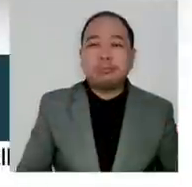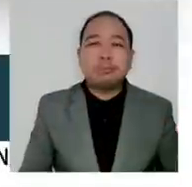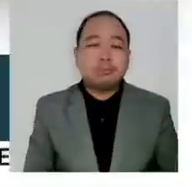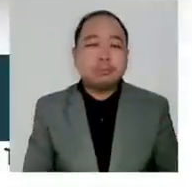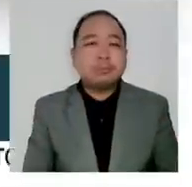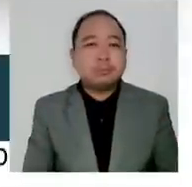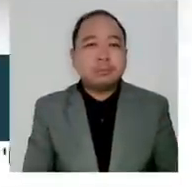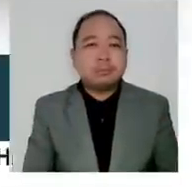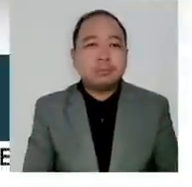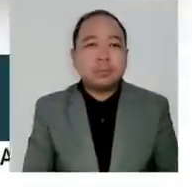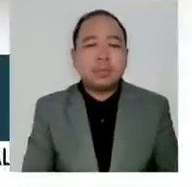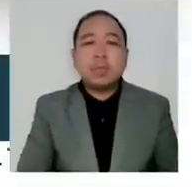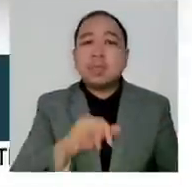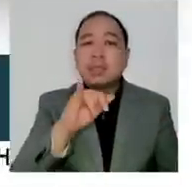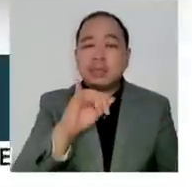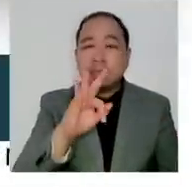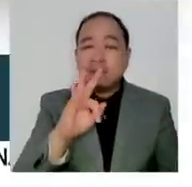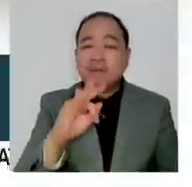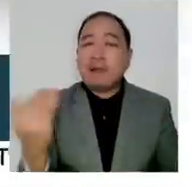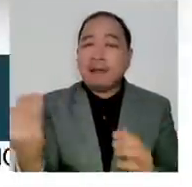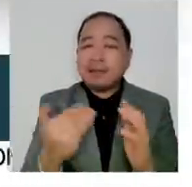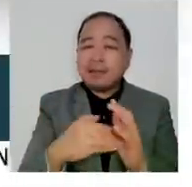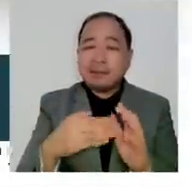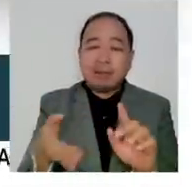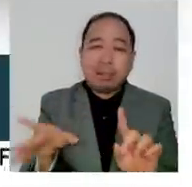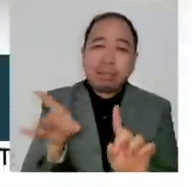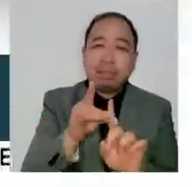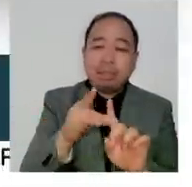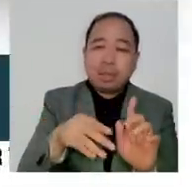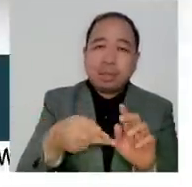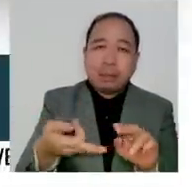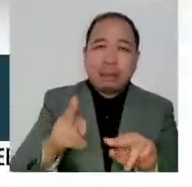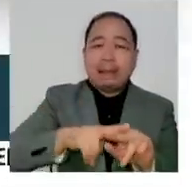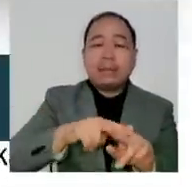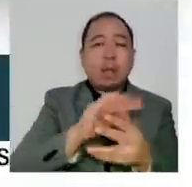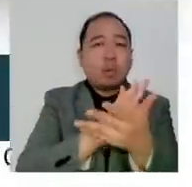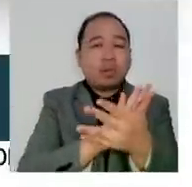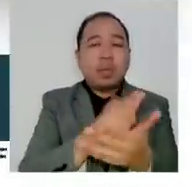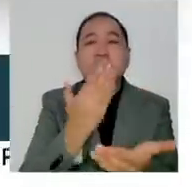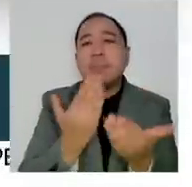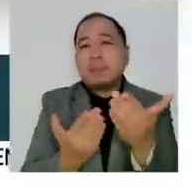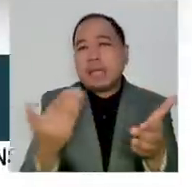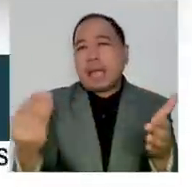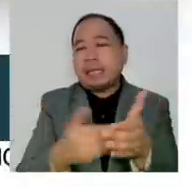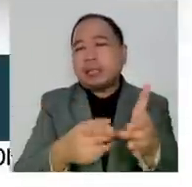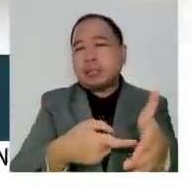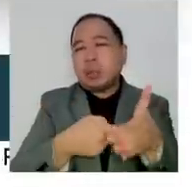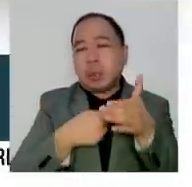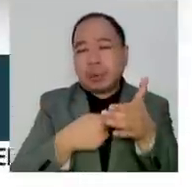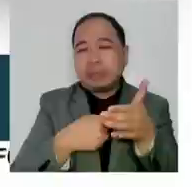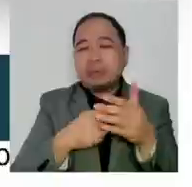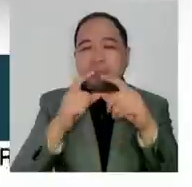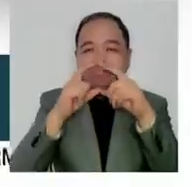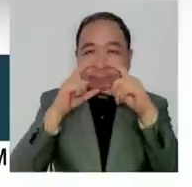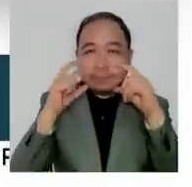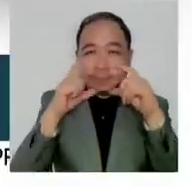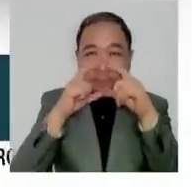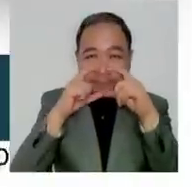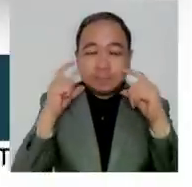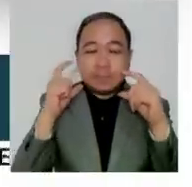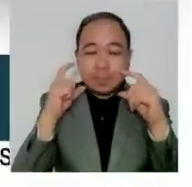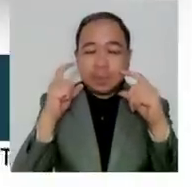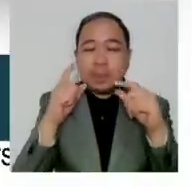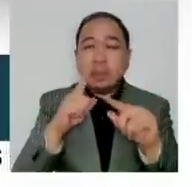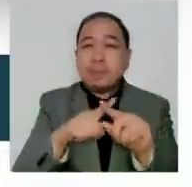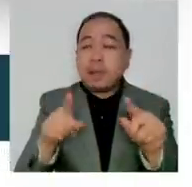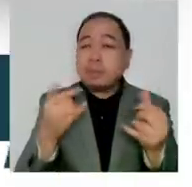Kung magkakaroon po ng surge, we might opt to go back to the mandatory use of face mask. Pero wala pa